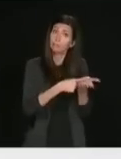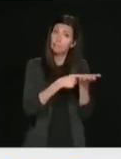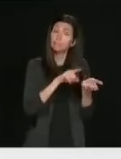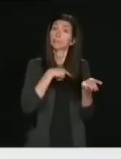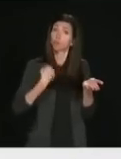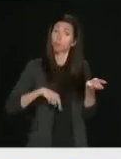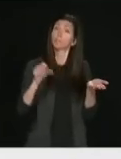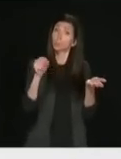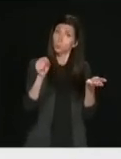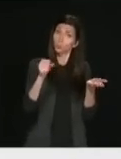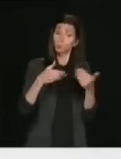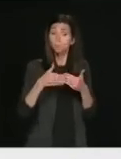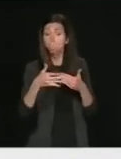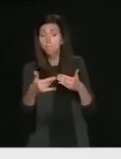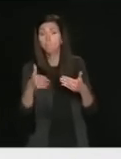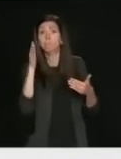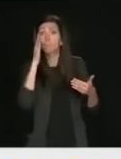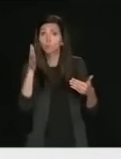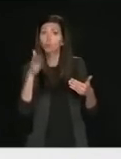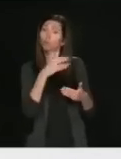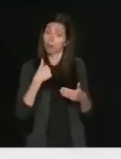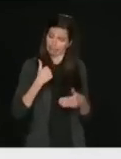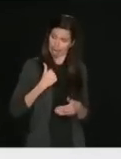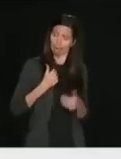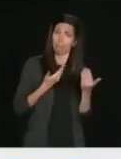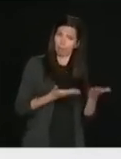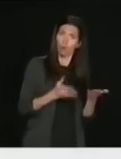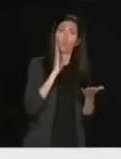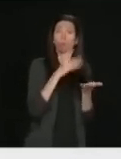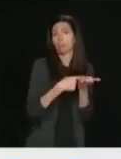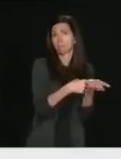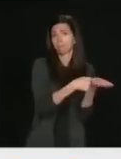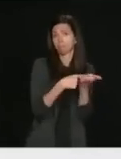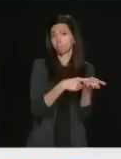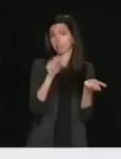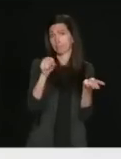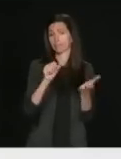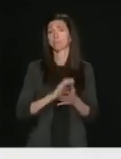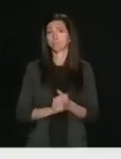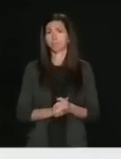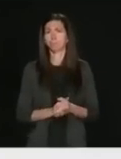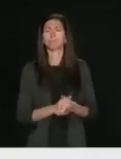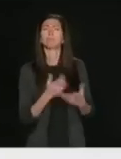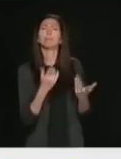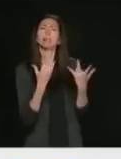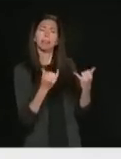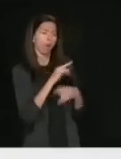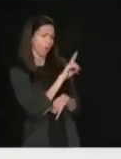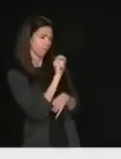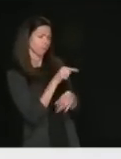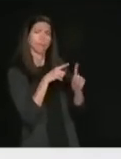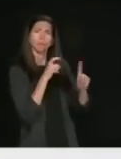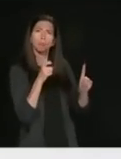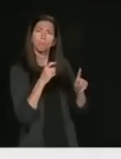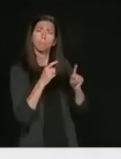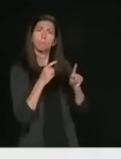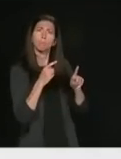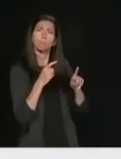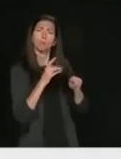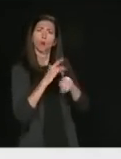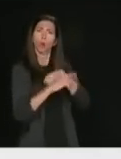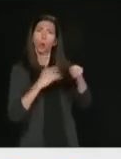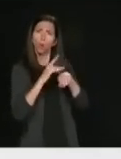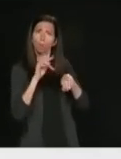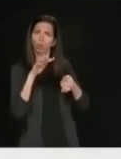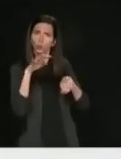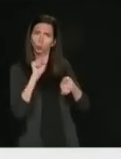to be answered, and we will be part of that. Prime Minister Janet Silver, Global News. Earlier in your opening remarks, you commented on